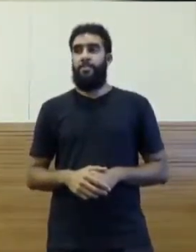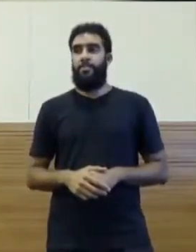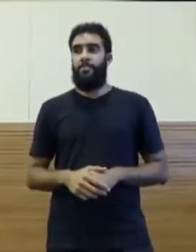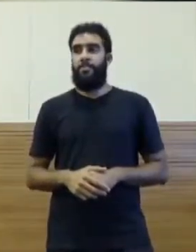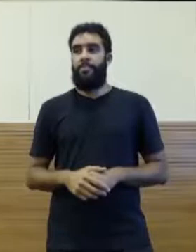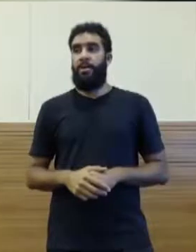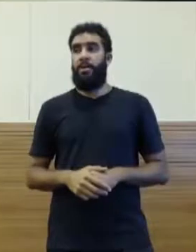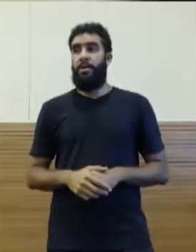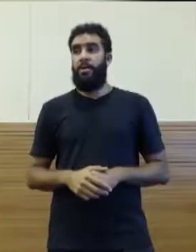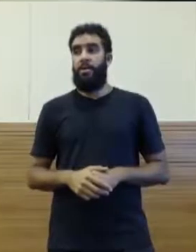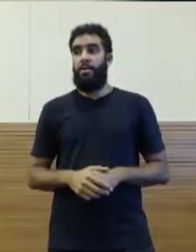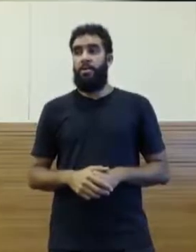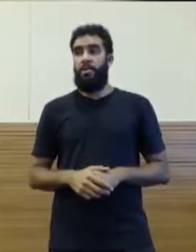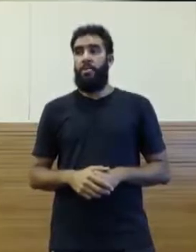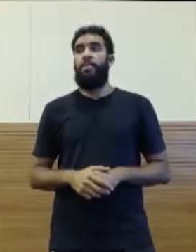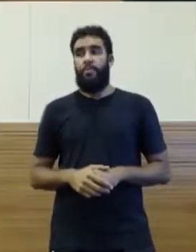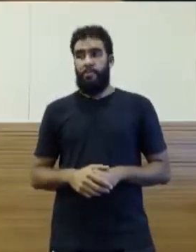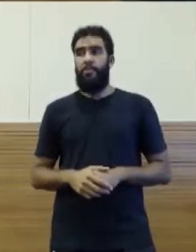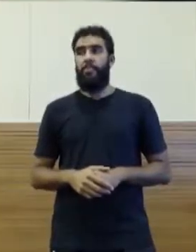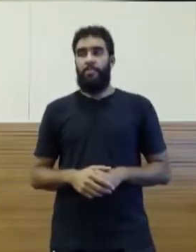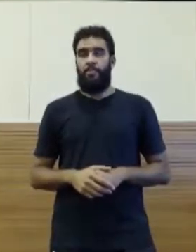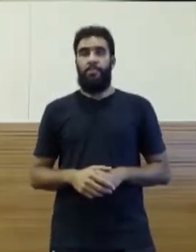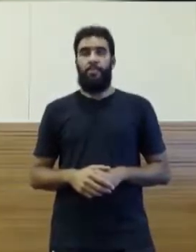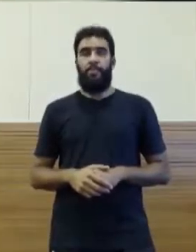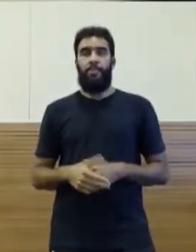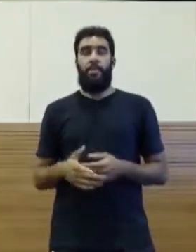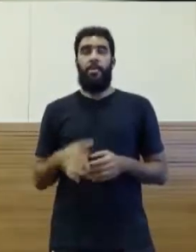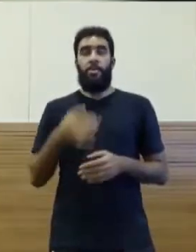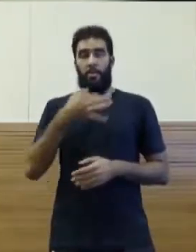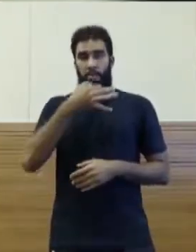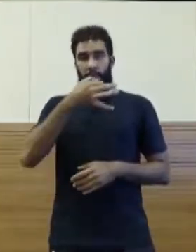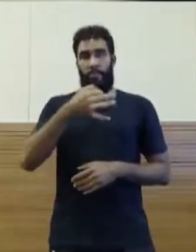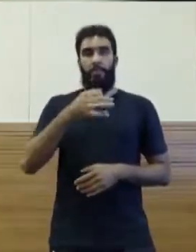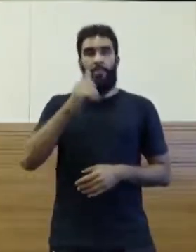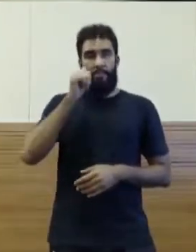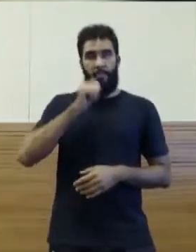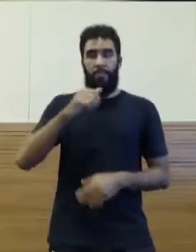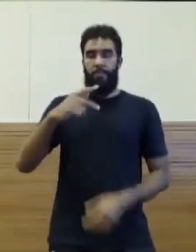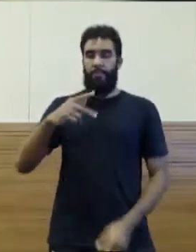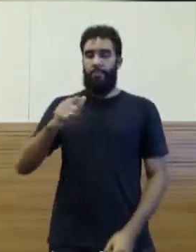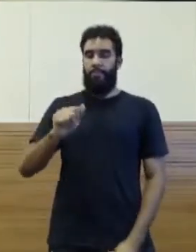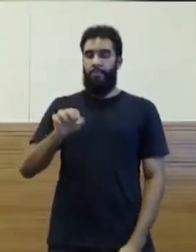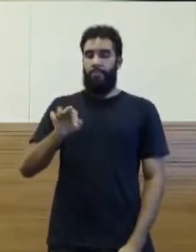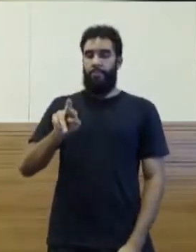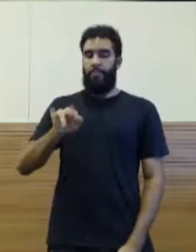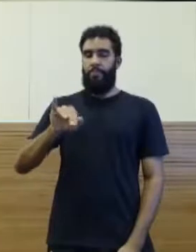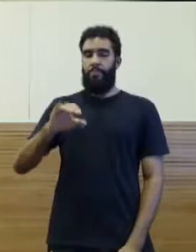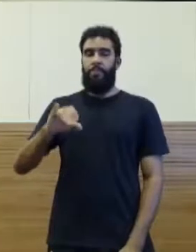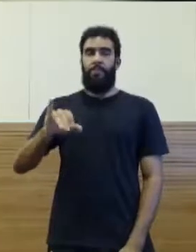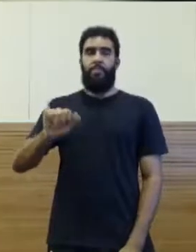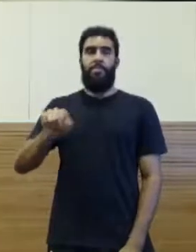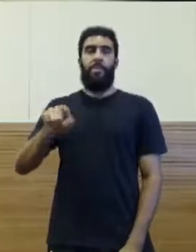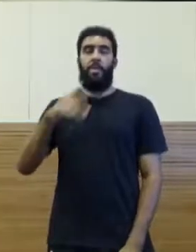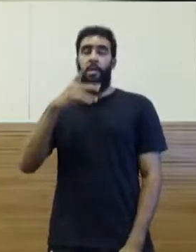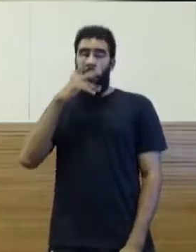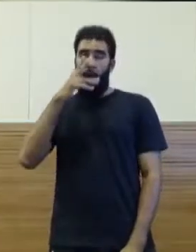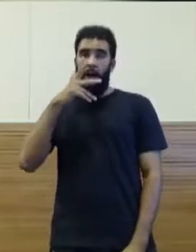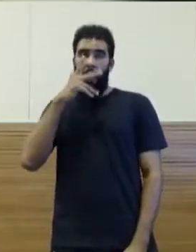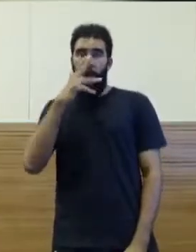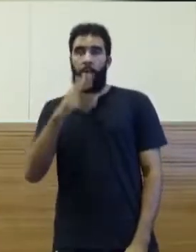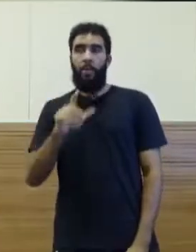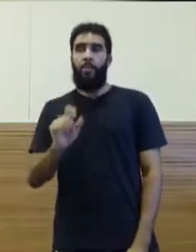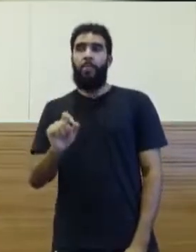And we have other comments here, but I'm just going to comment very quickly that Patricia,